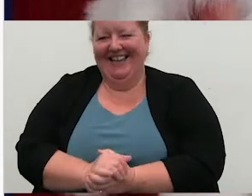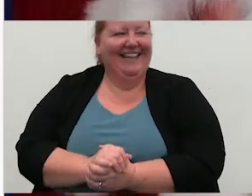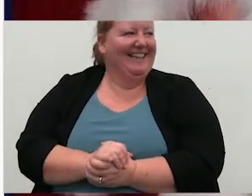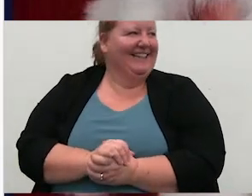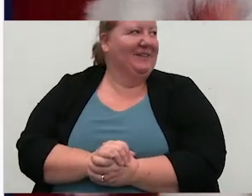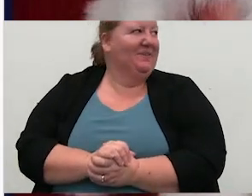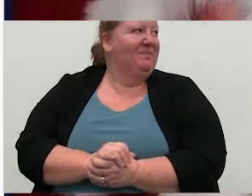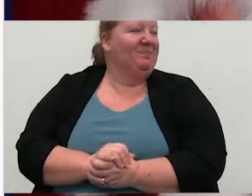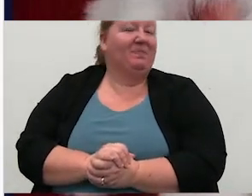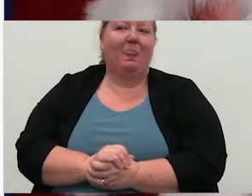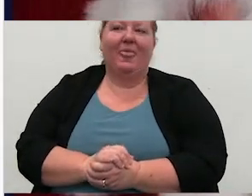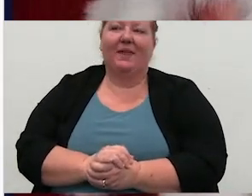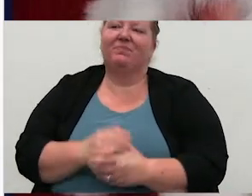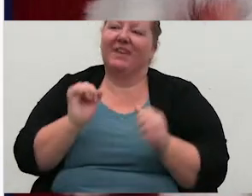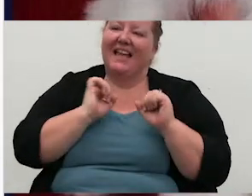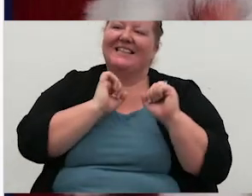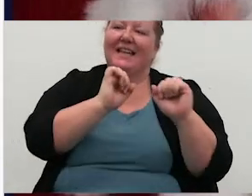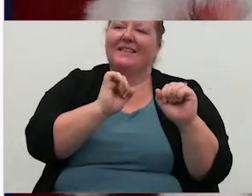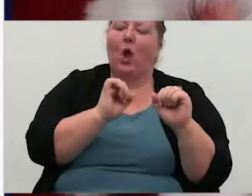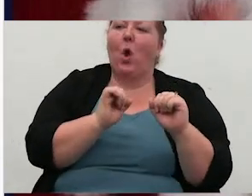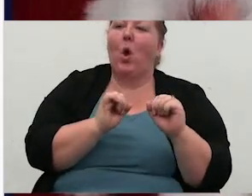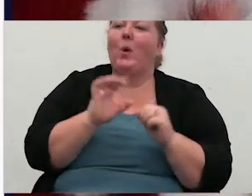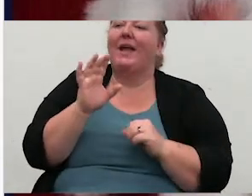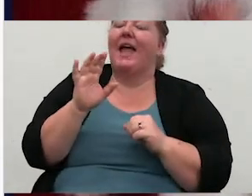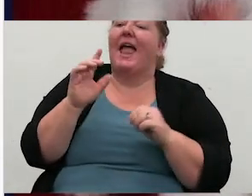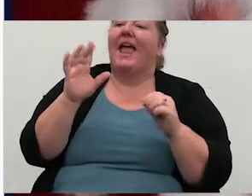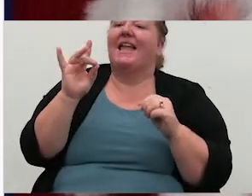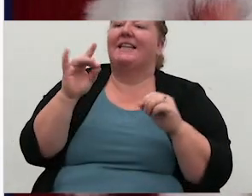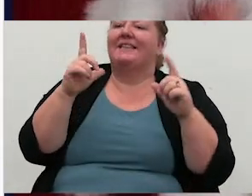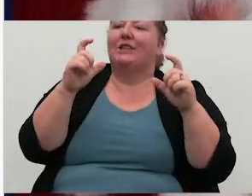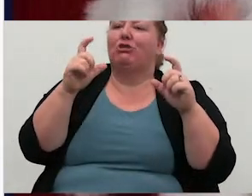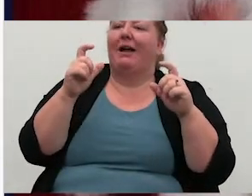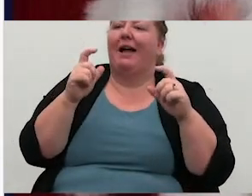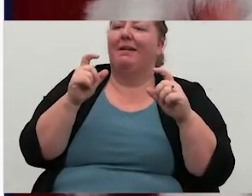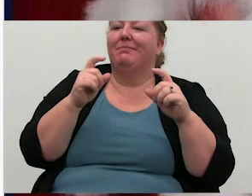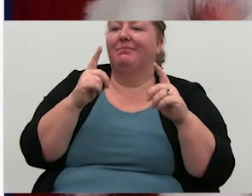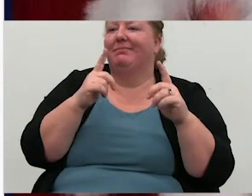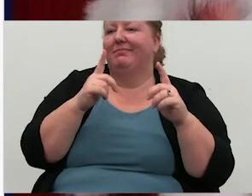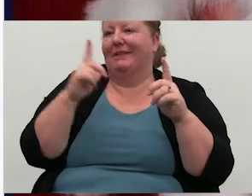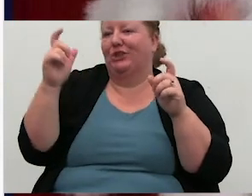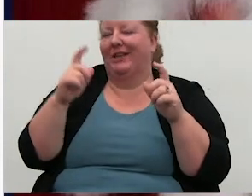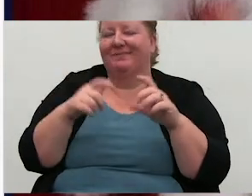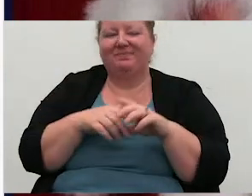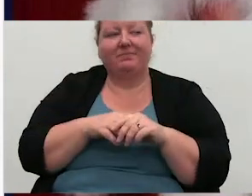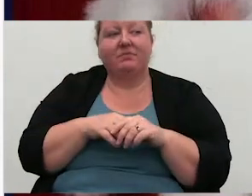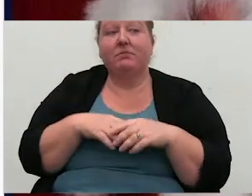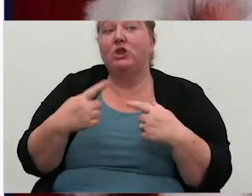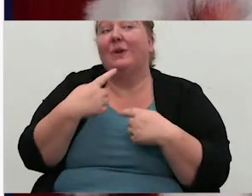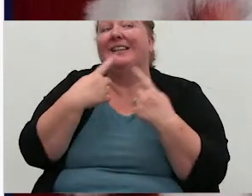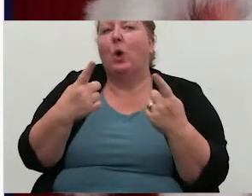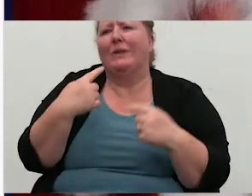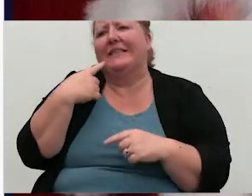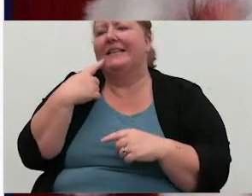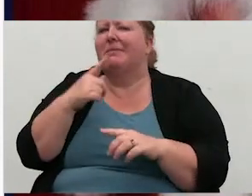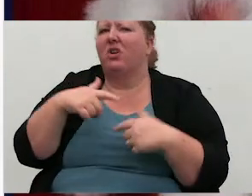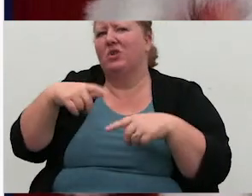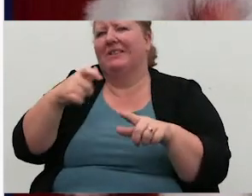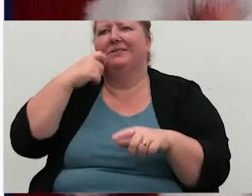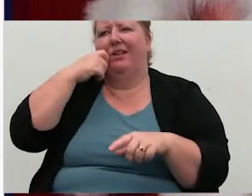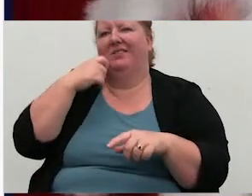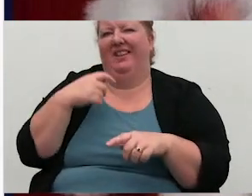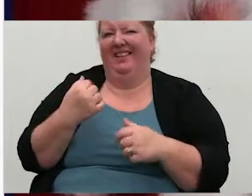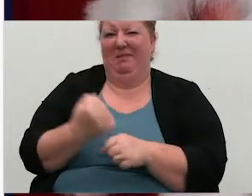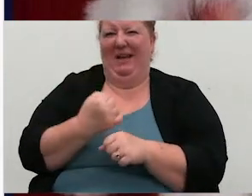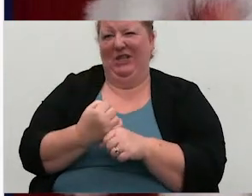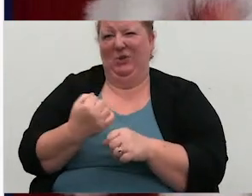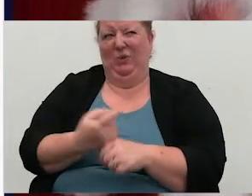Yeah, that's Adrian's own Instagram. Okay, so you get the idea. And even though I told you it'd be easy, you're still a bit insulted that I even